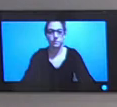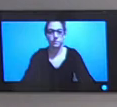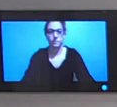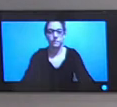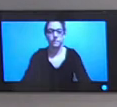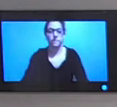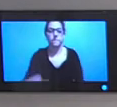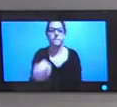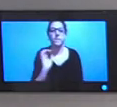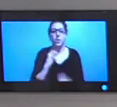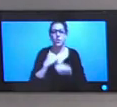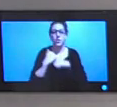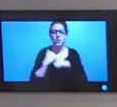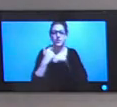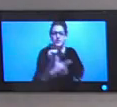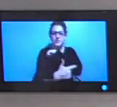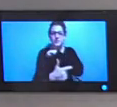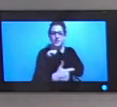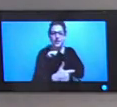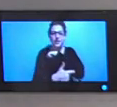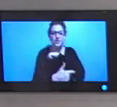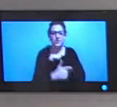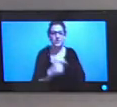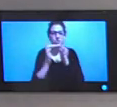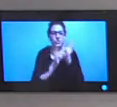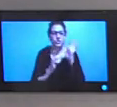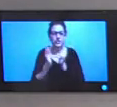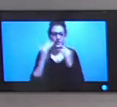expectation, O Jesus, now